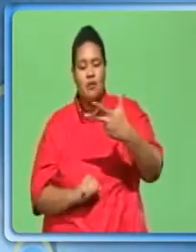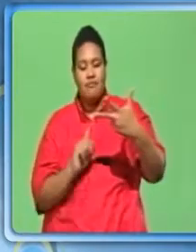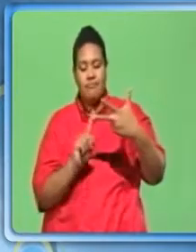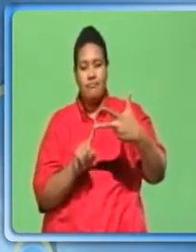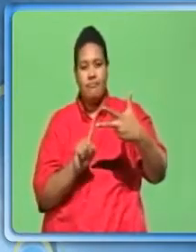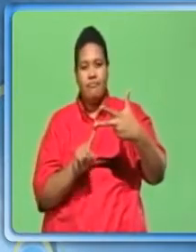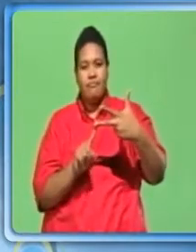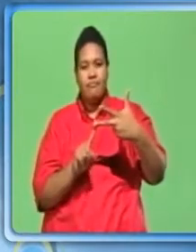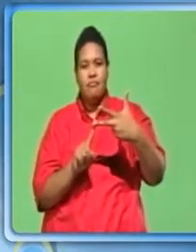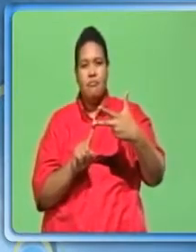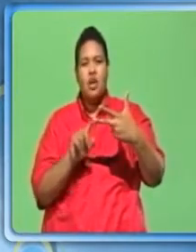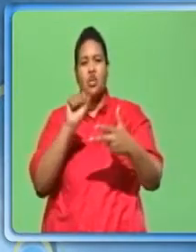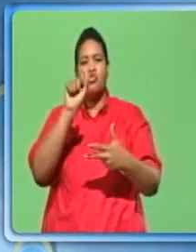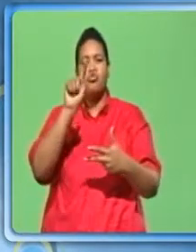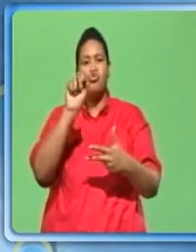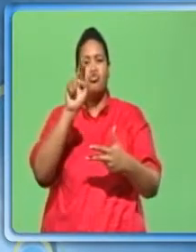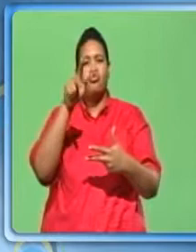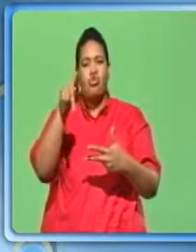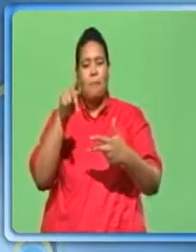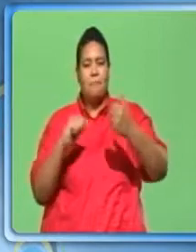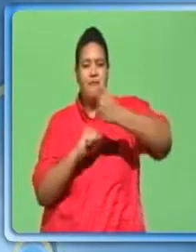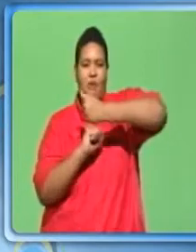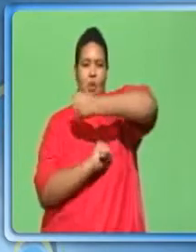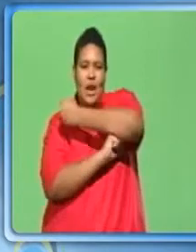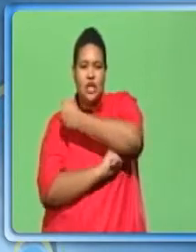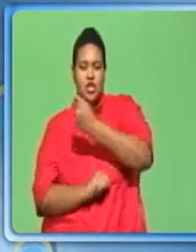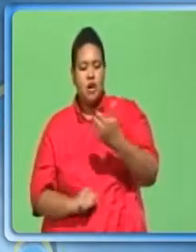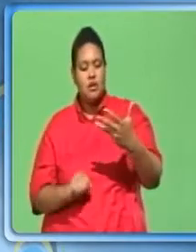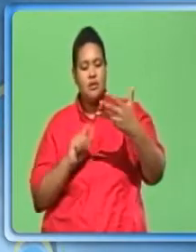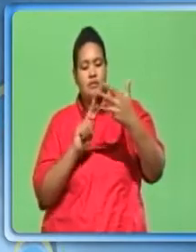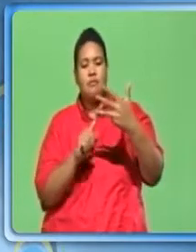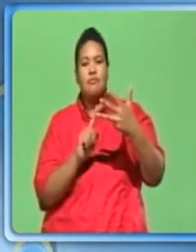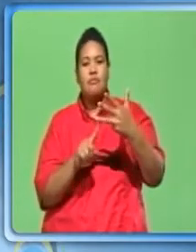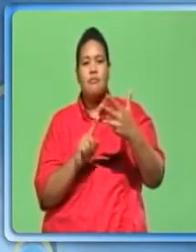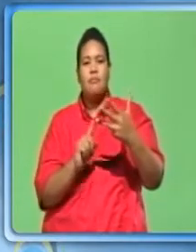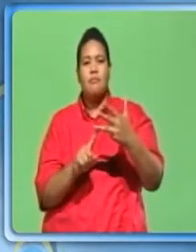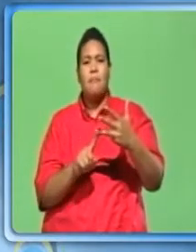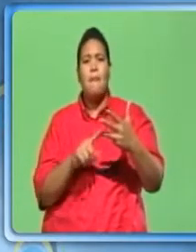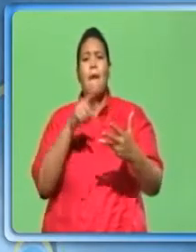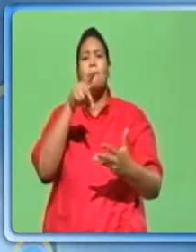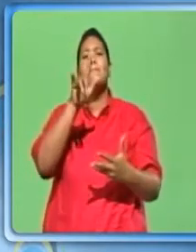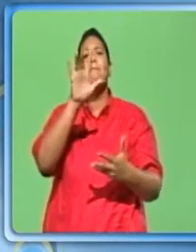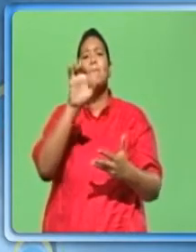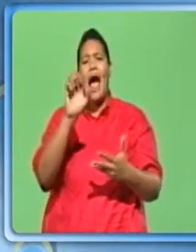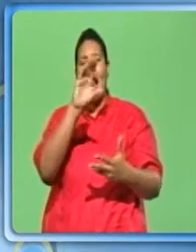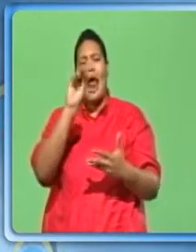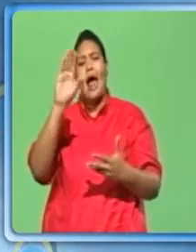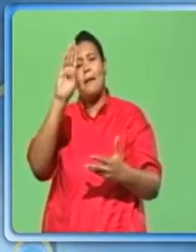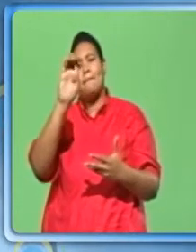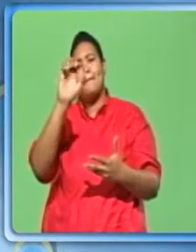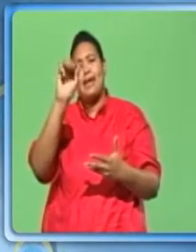3. Strip foundation. And 4. Pile and beam foundation.